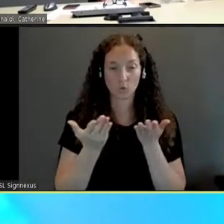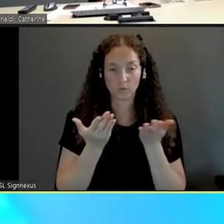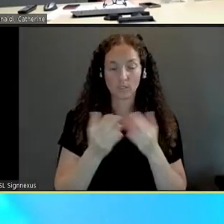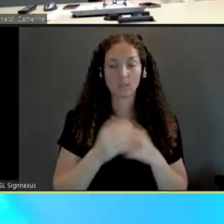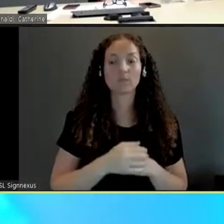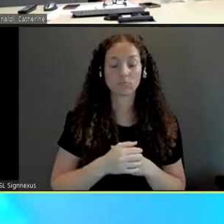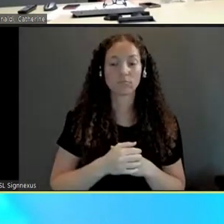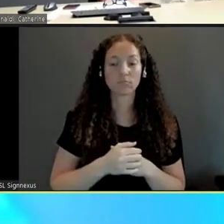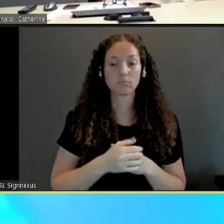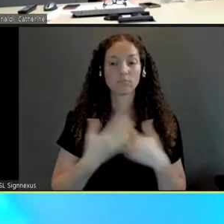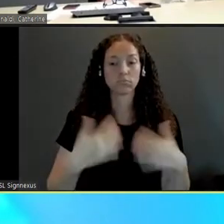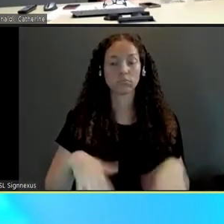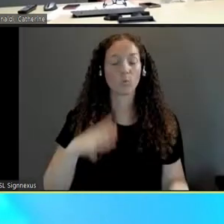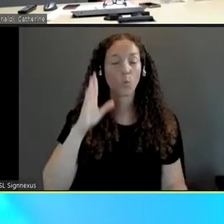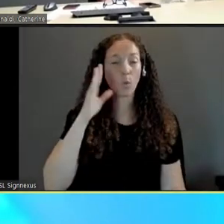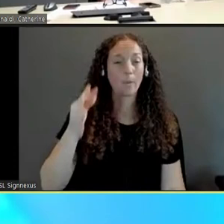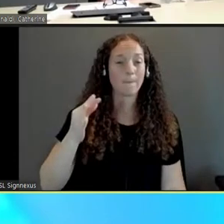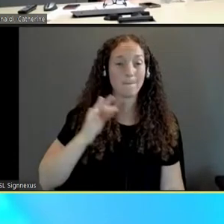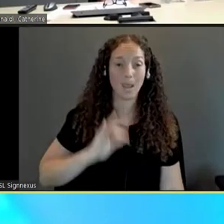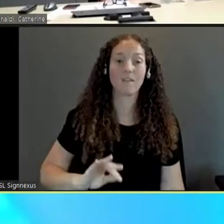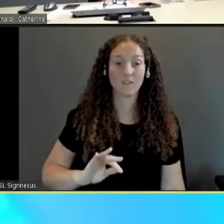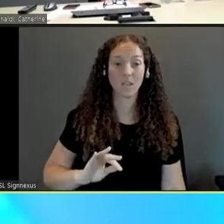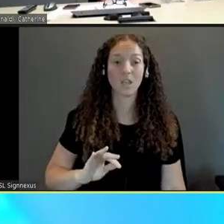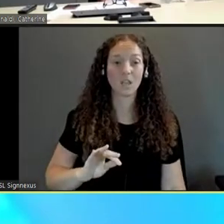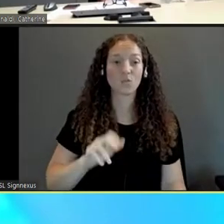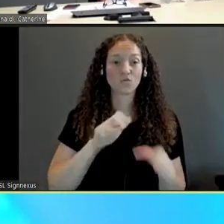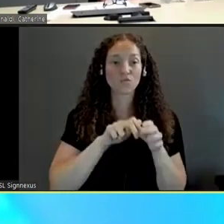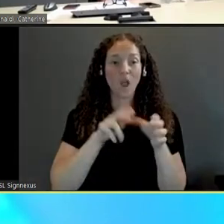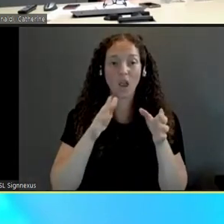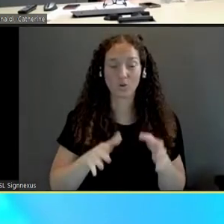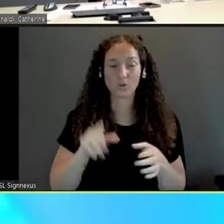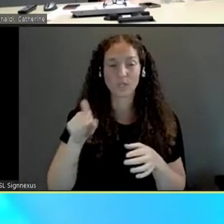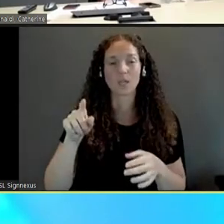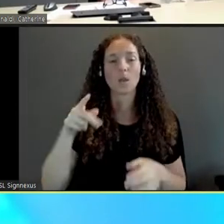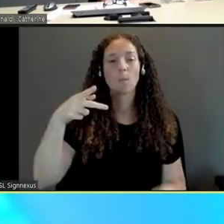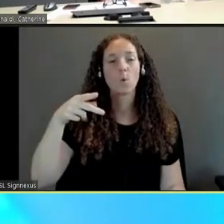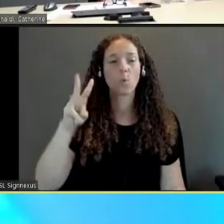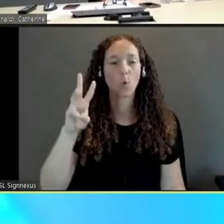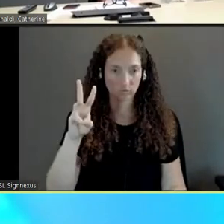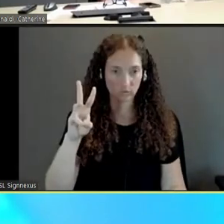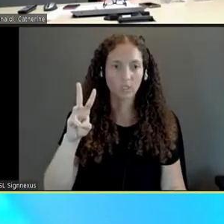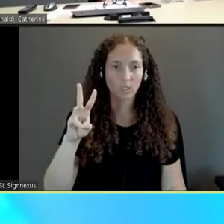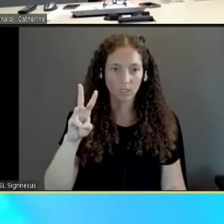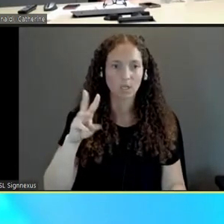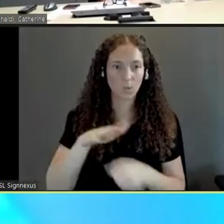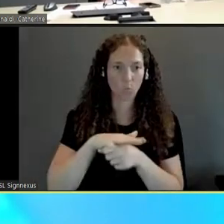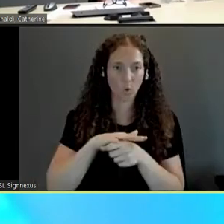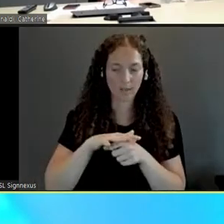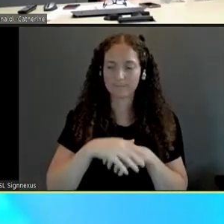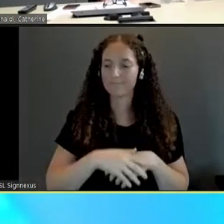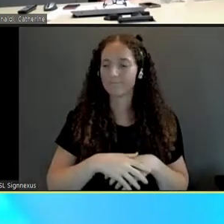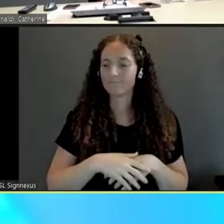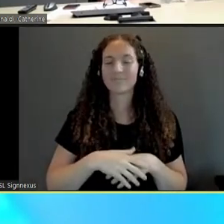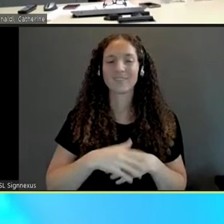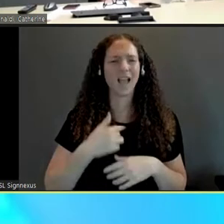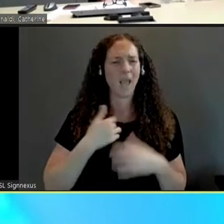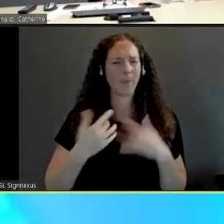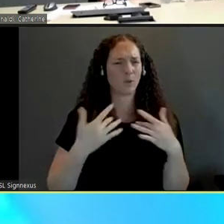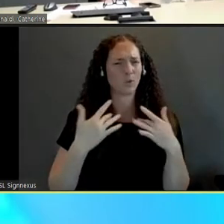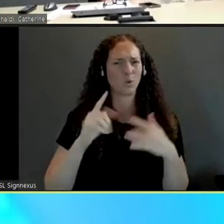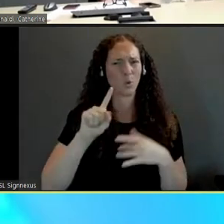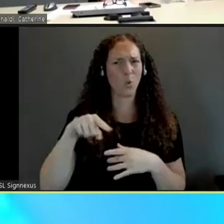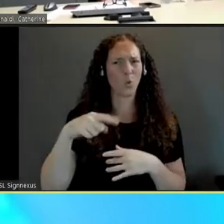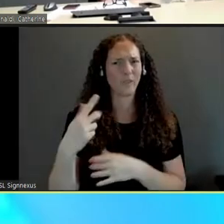to riders along the Port Washington branch. I am very concerned about hearing that there's only going to be three trains